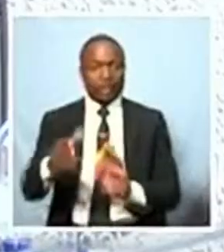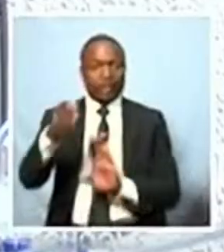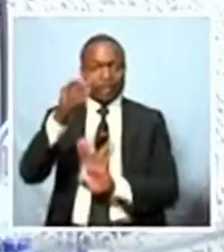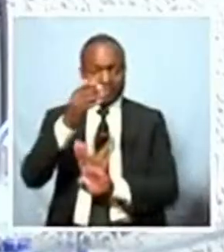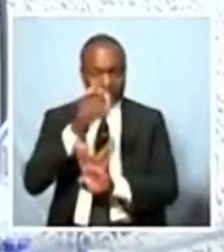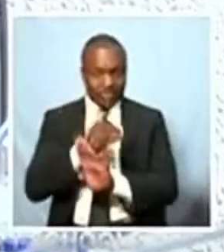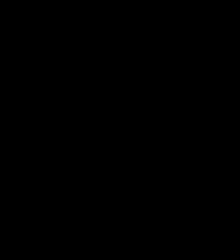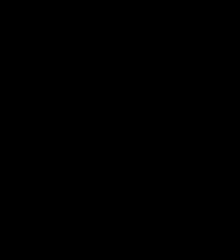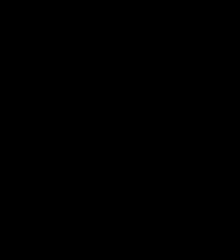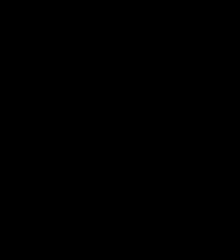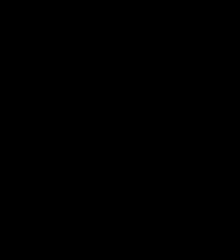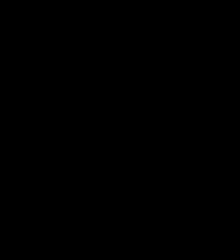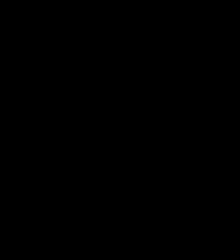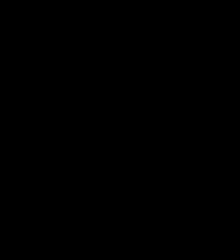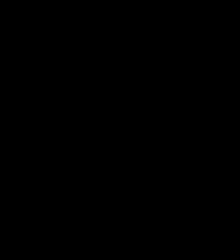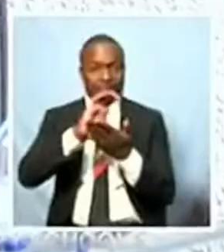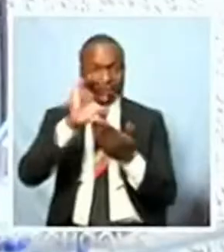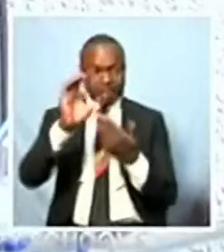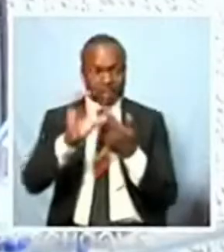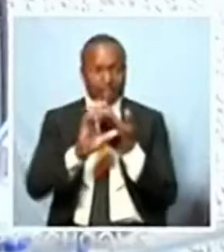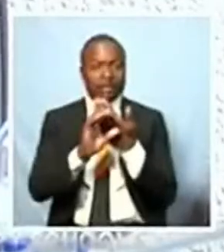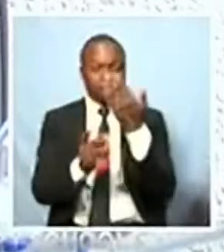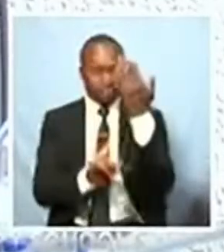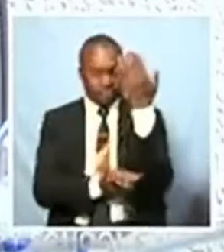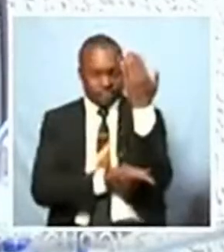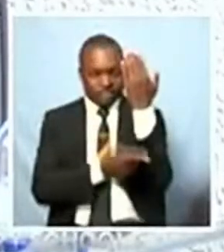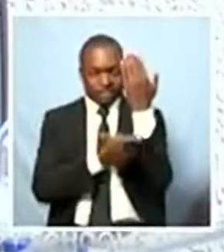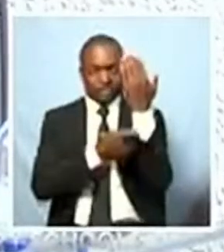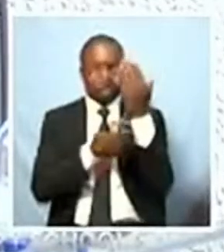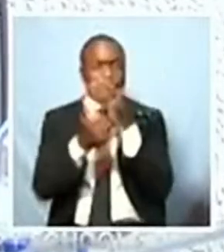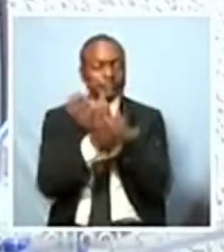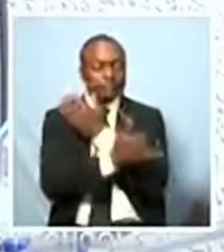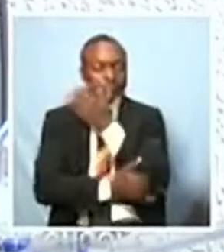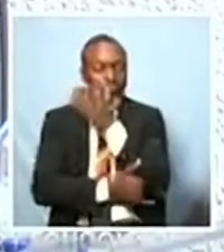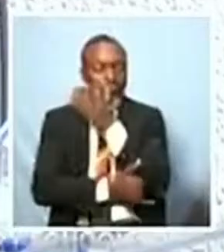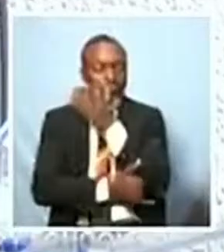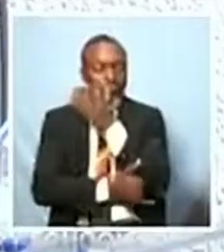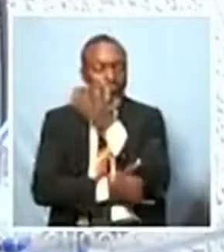competence-based development for the country. We invited them